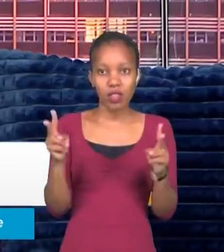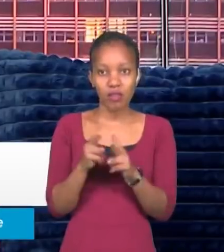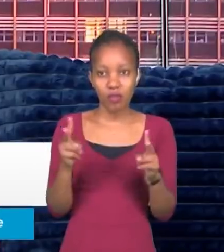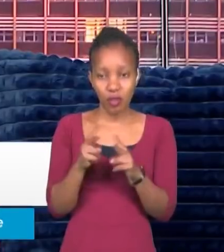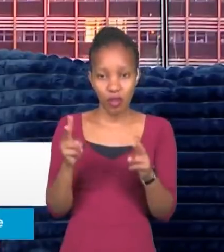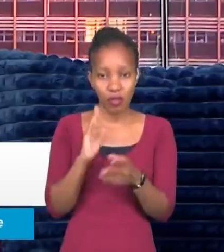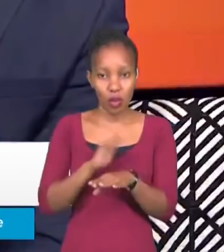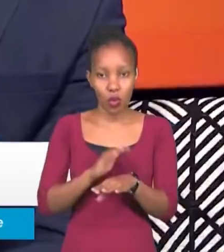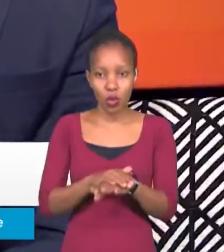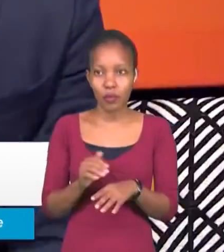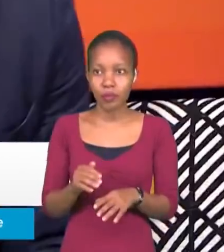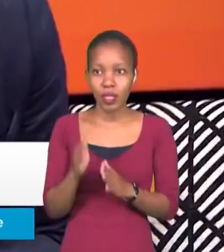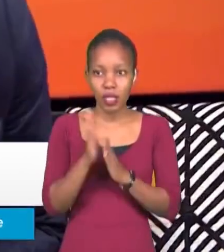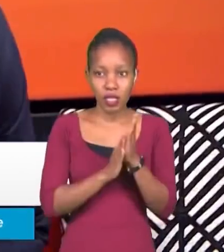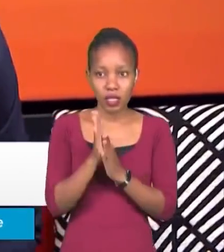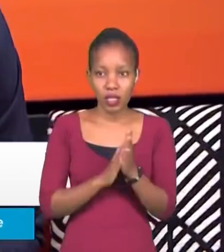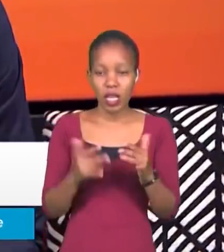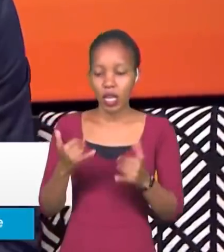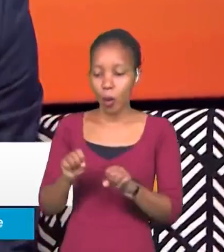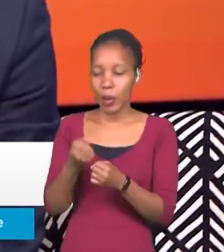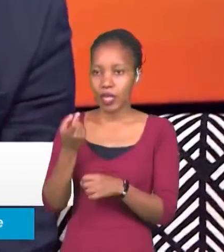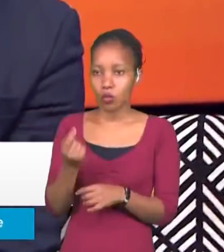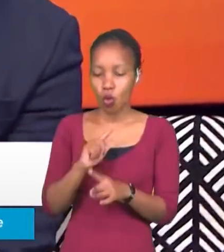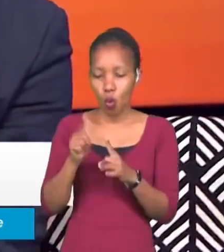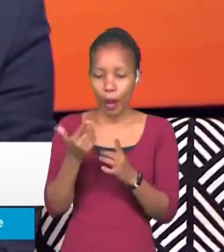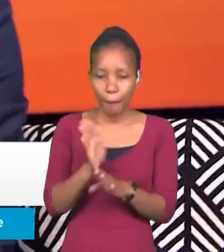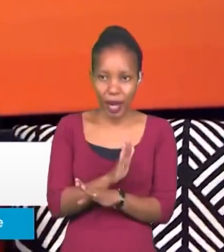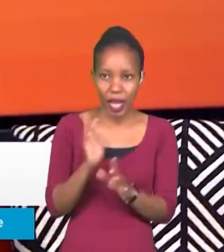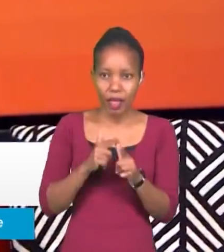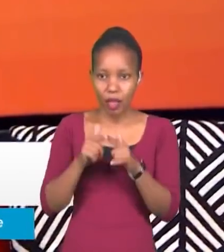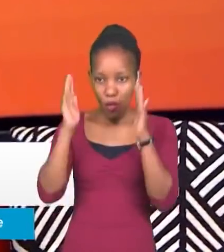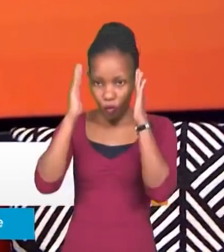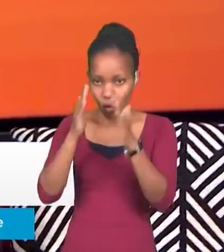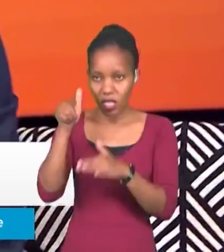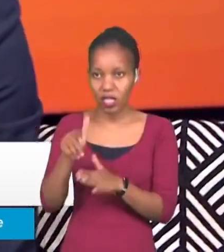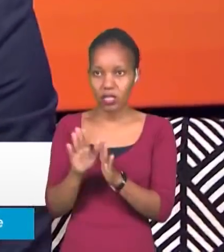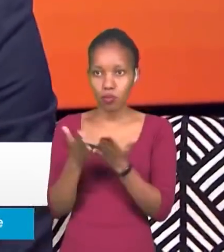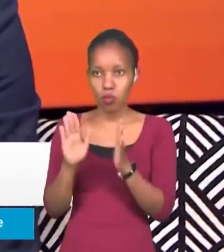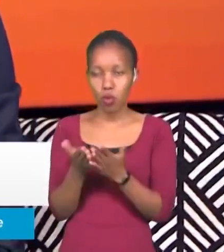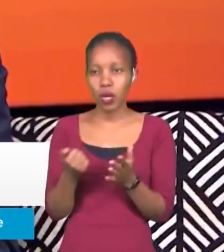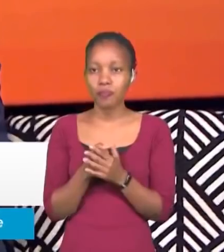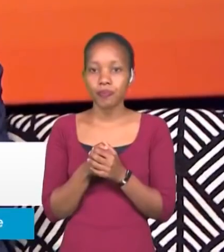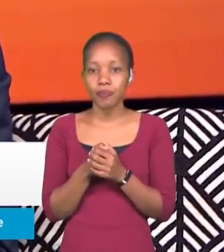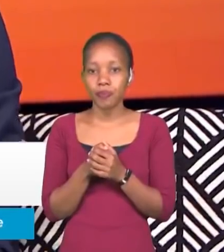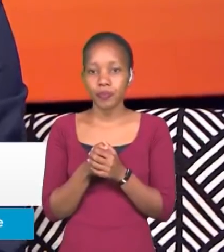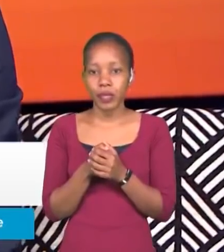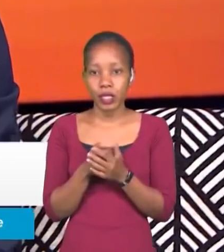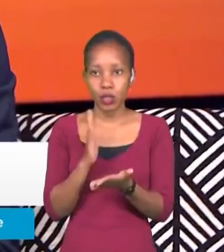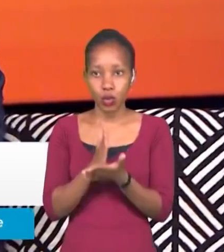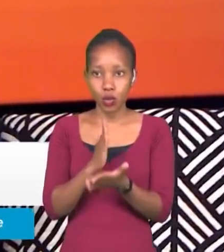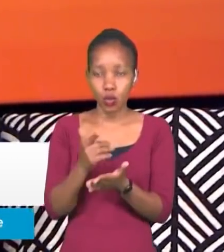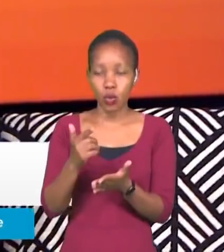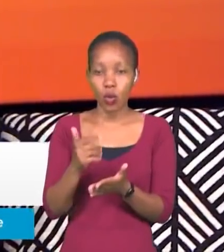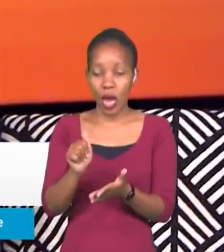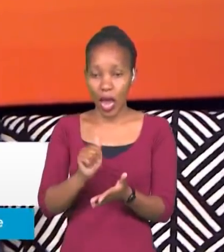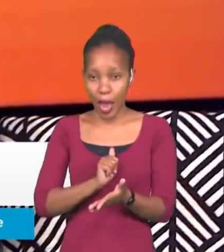fulfilling. All right. Yes. Interesting. Yes. Okay, we'll take a short break. Now, when we come back, we'll be focusing on this book. Trust me, I'm Not Dead.